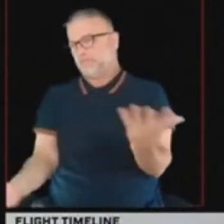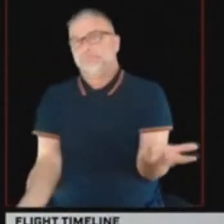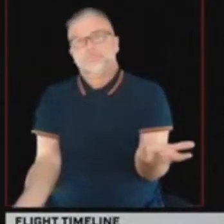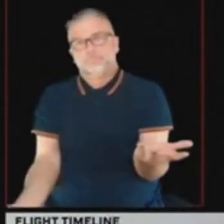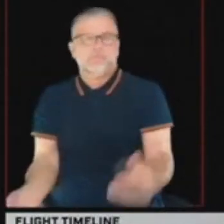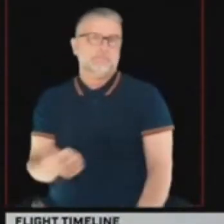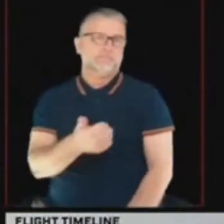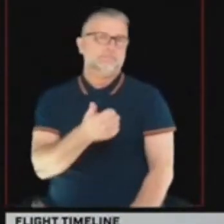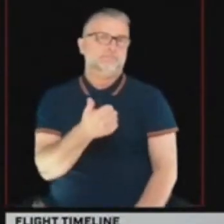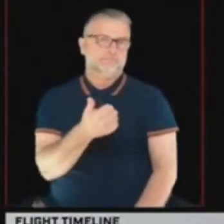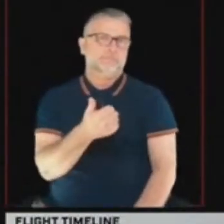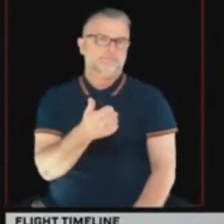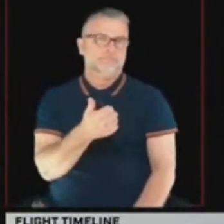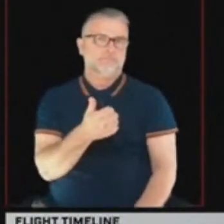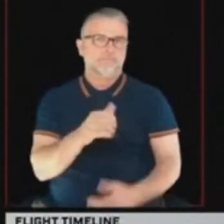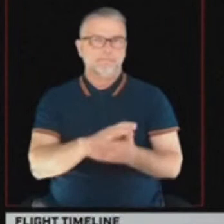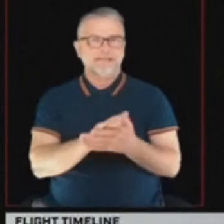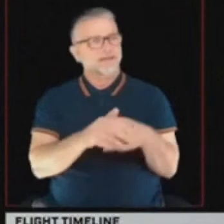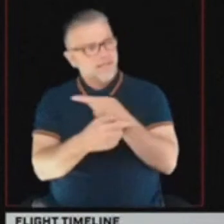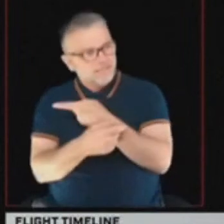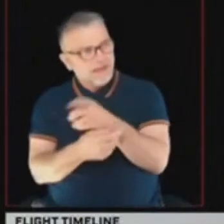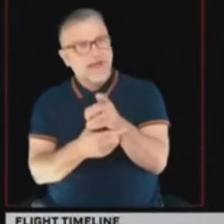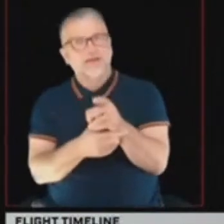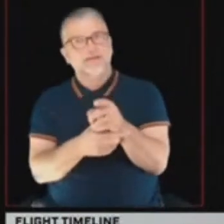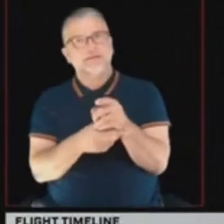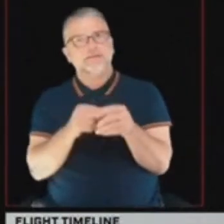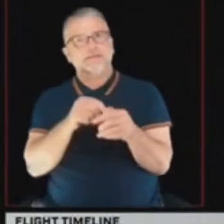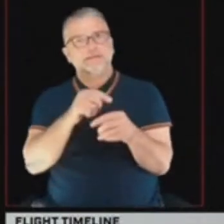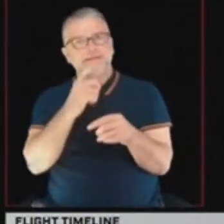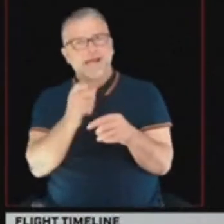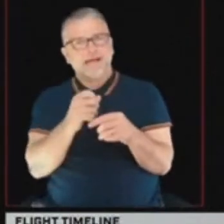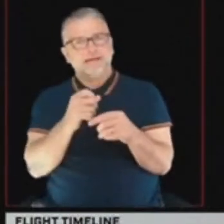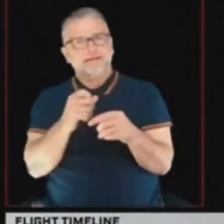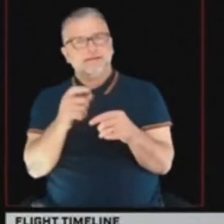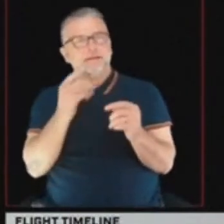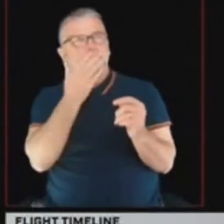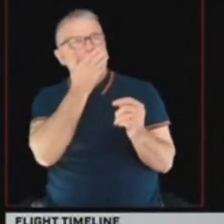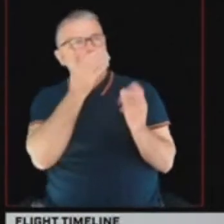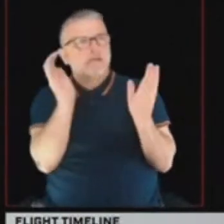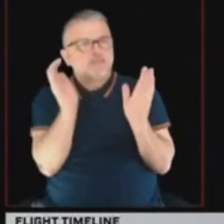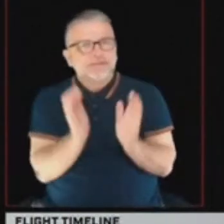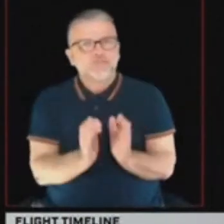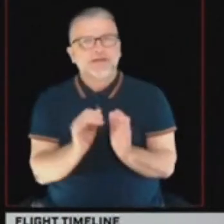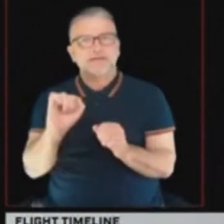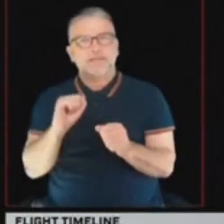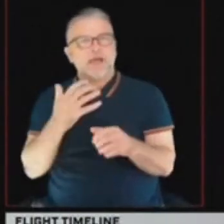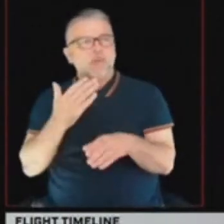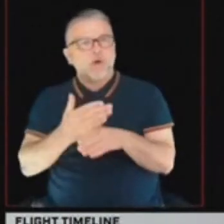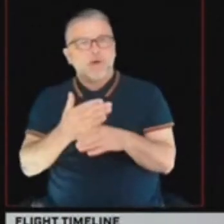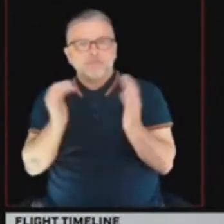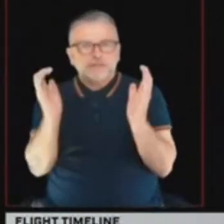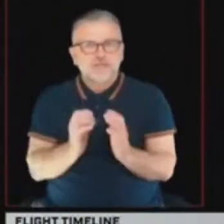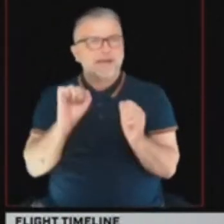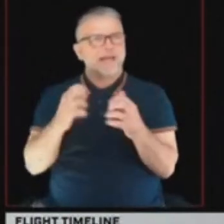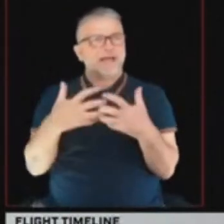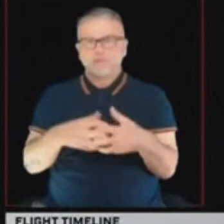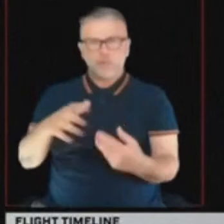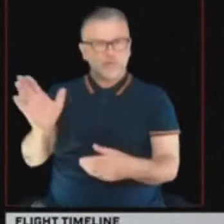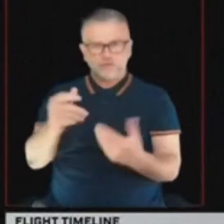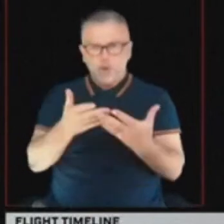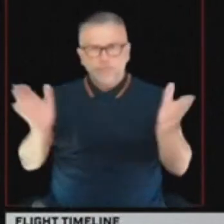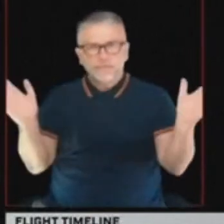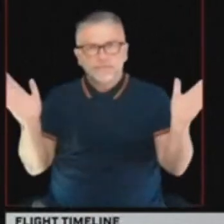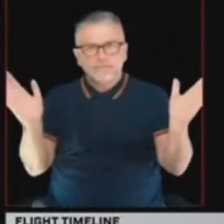enables them to be able to not hinder what they're doing with their technologies and really opens up